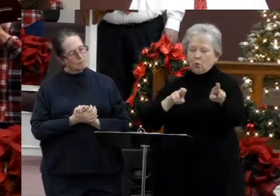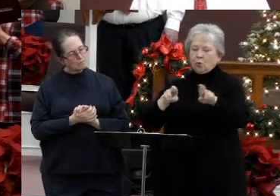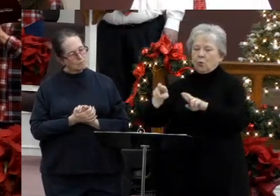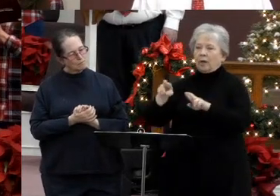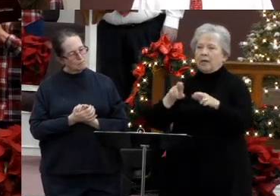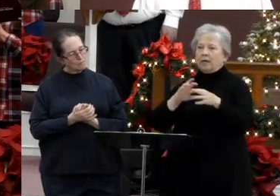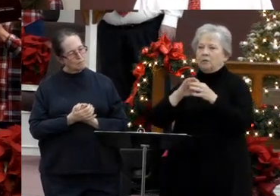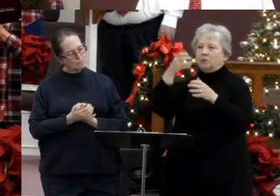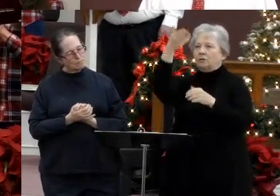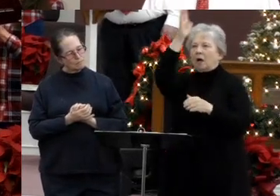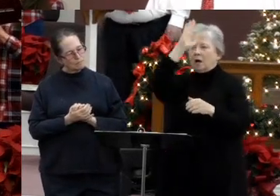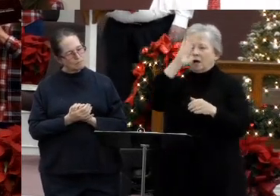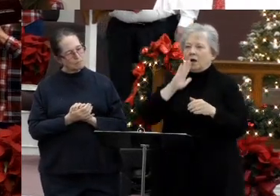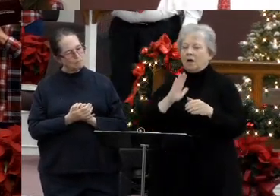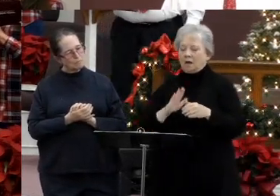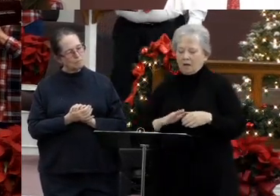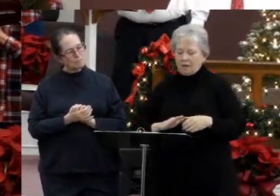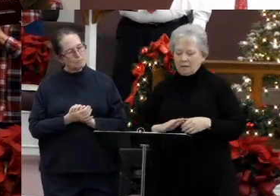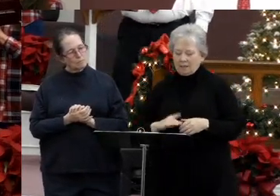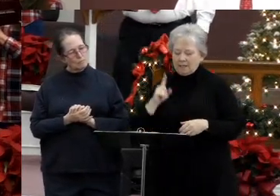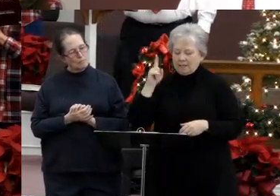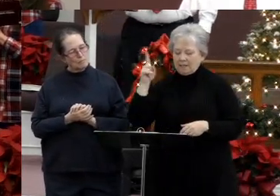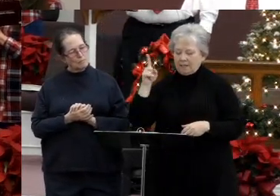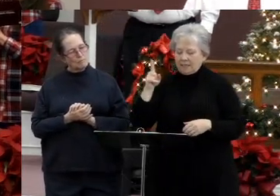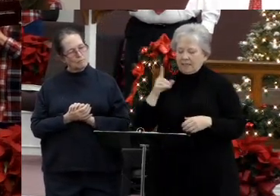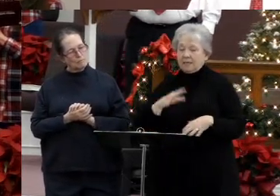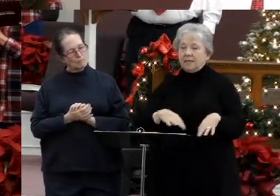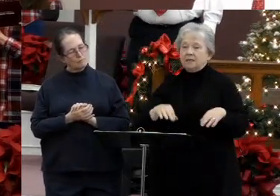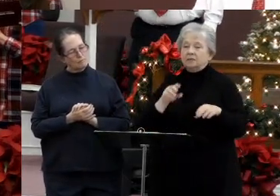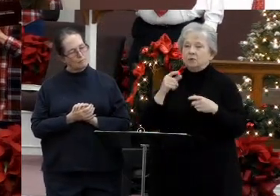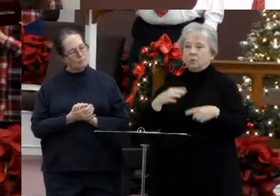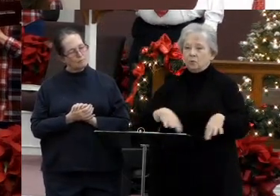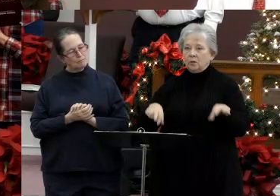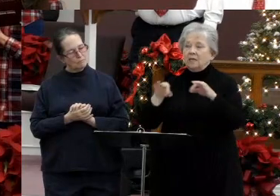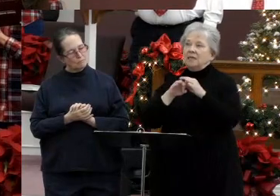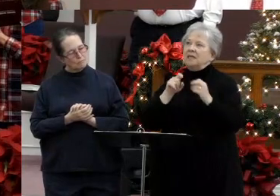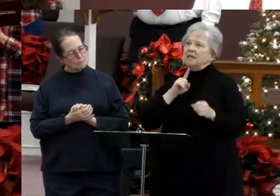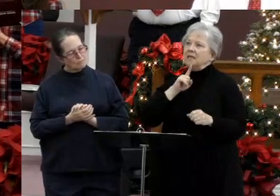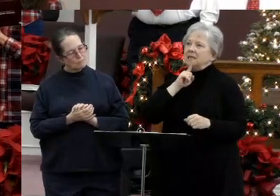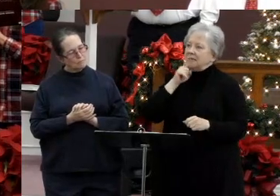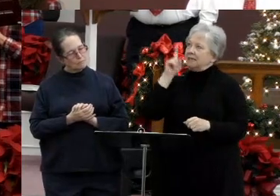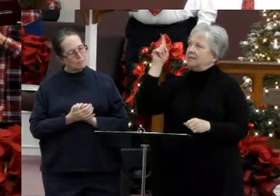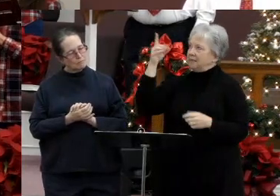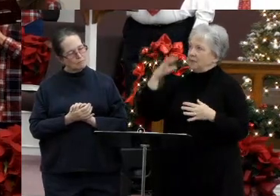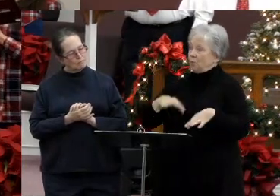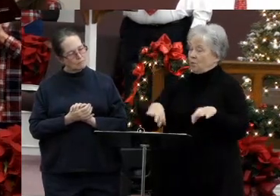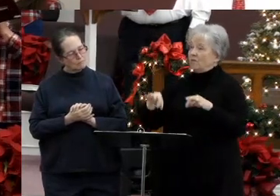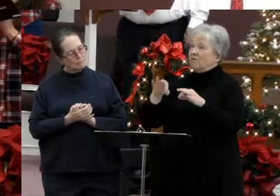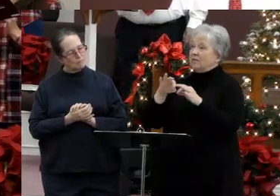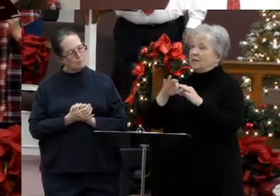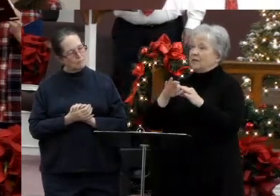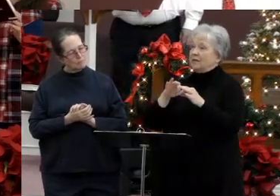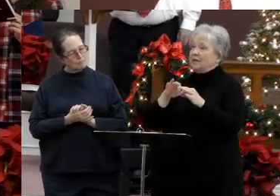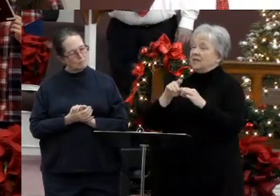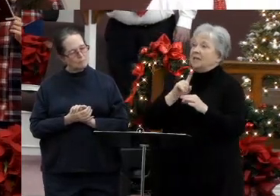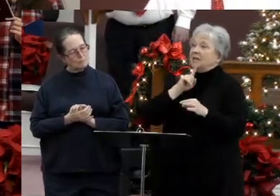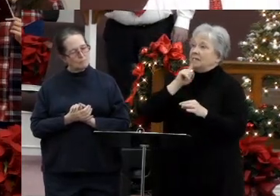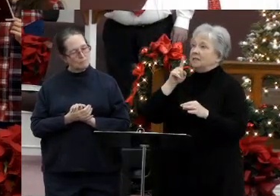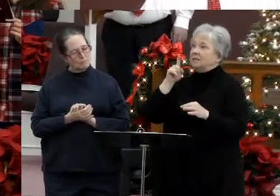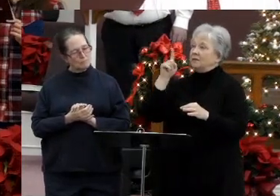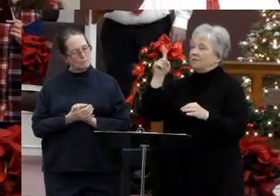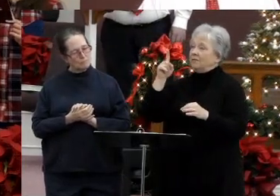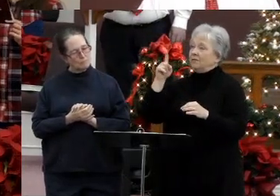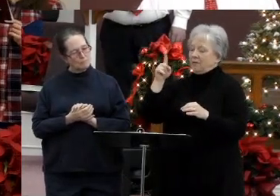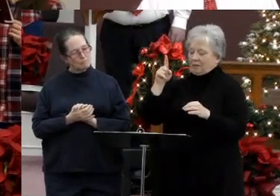Son. Is he worthy? Is he worthy of